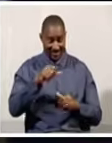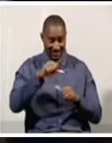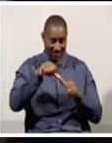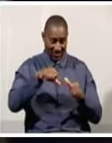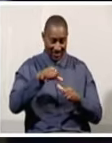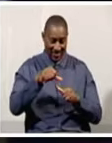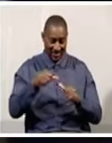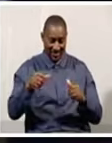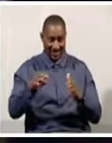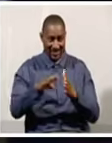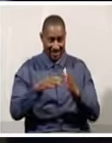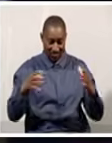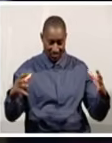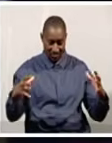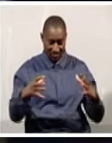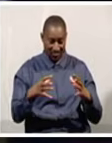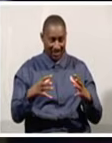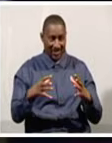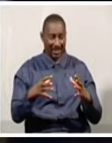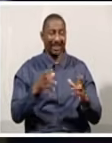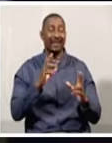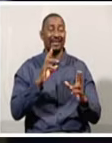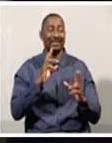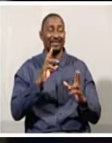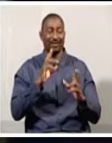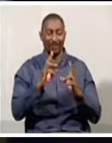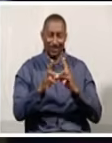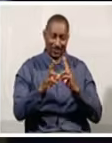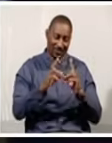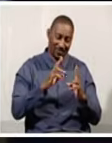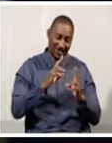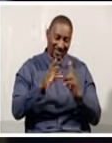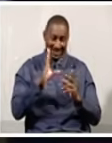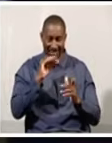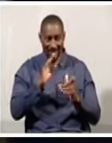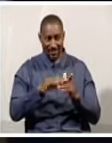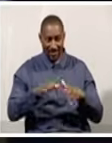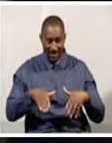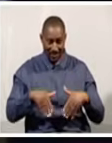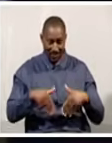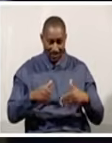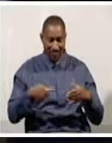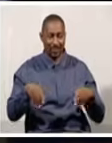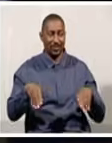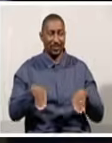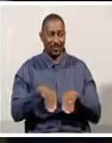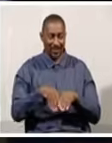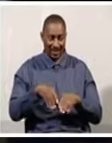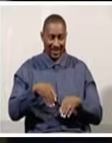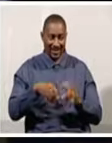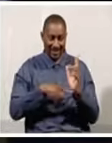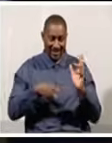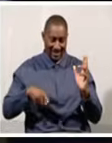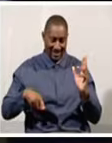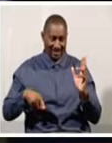It was a social gathering, but their conversations were really just centered on how to better the country, amongst many other conversations. And I sat there just